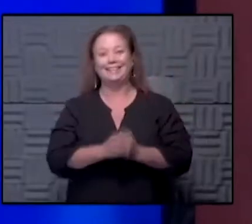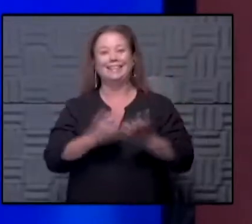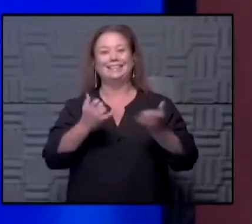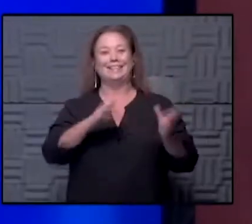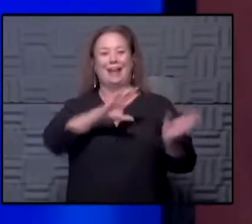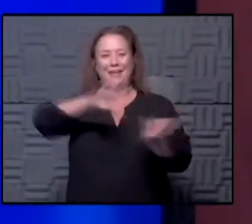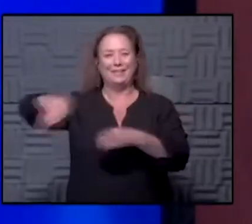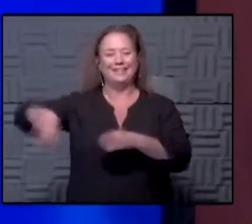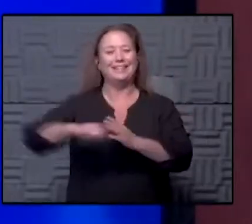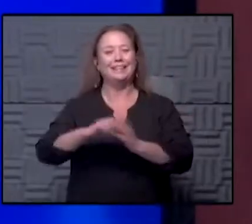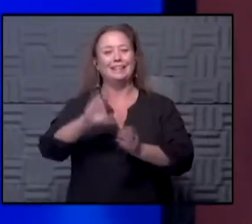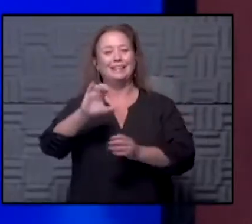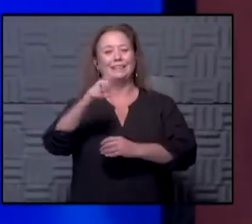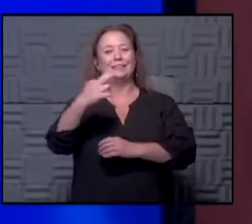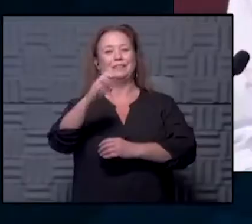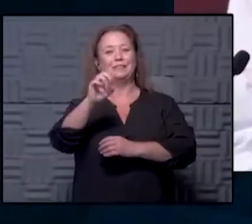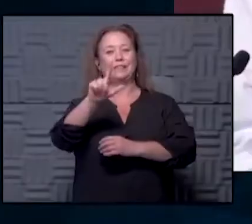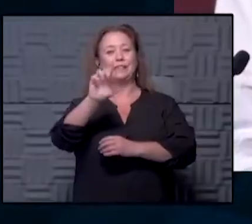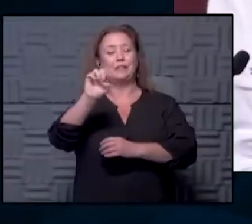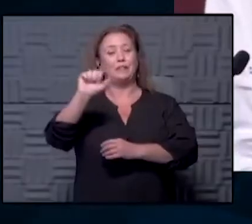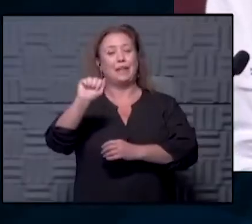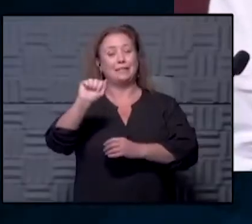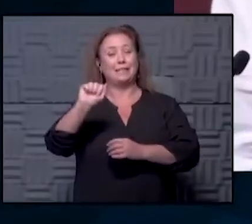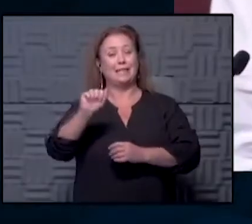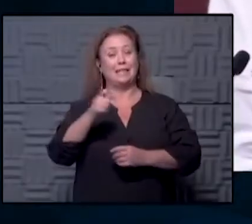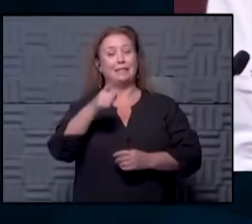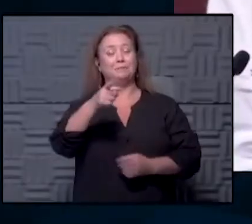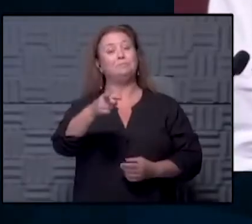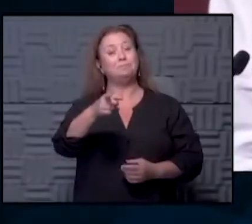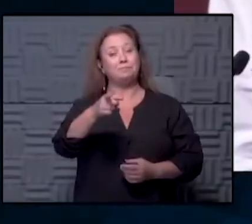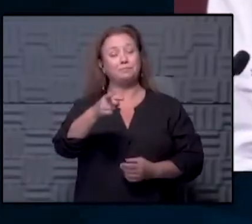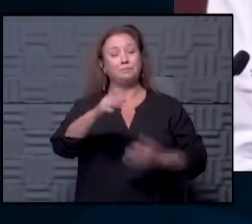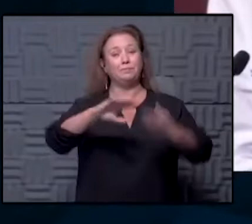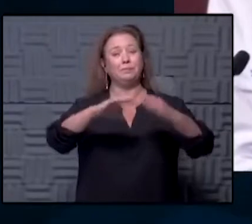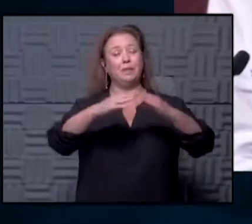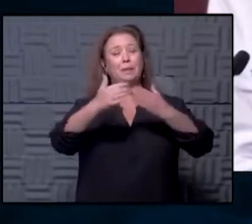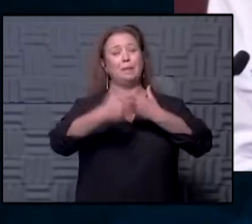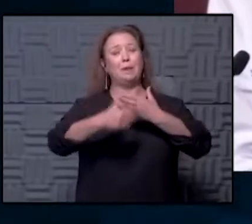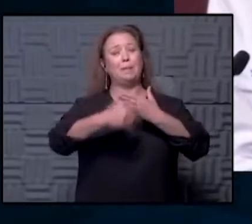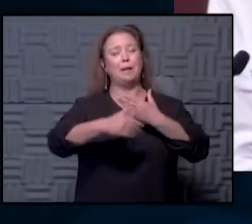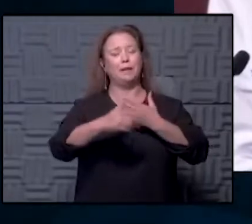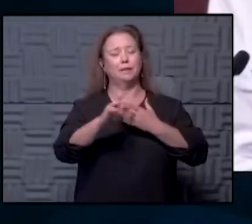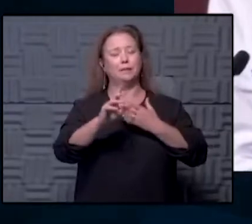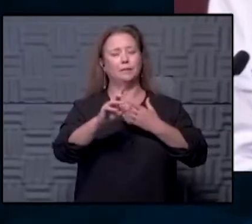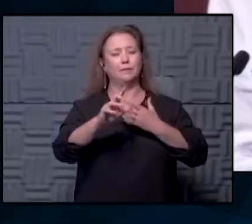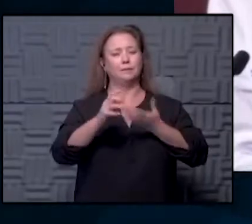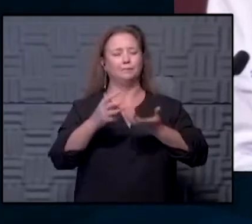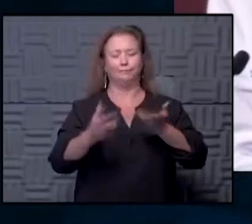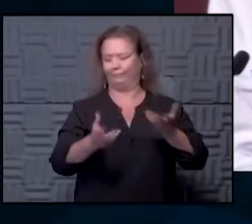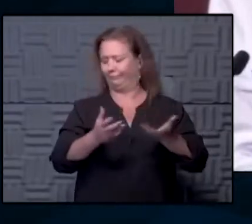topic, Chelsea, you're over there at the Community Blood